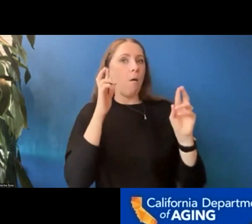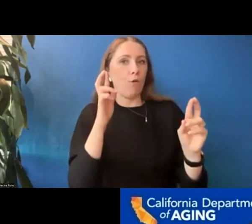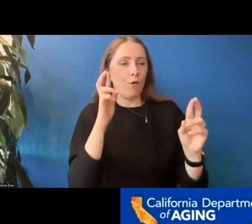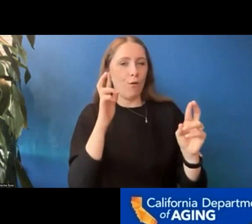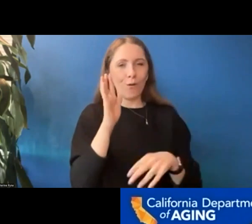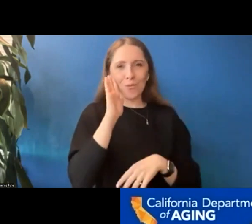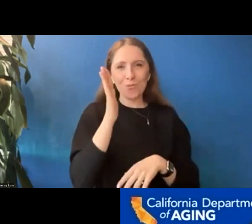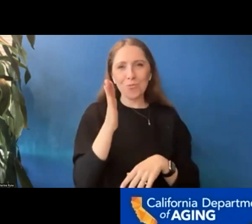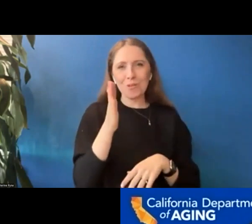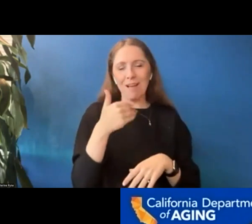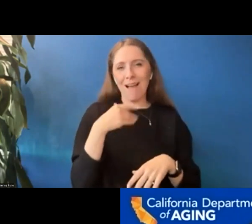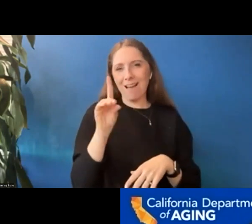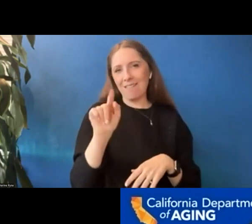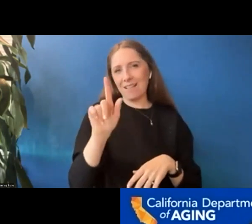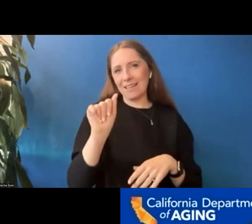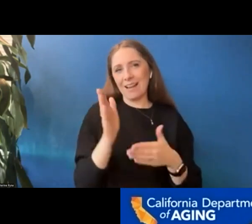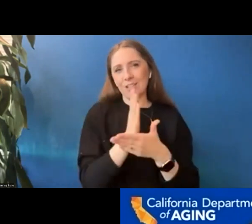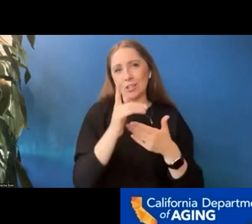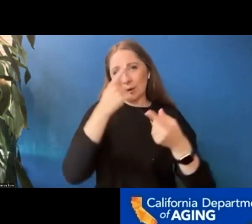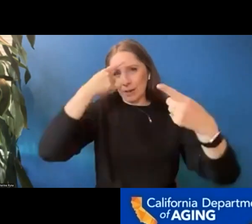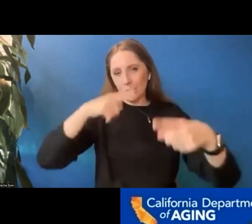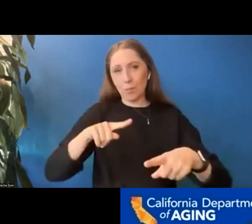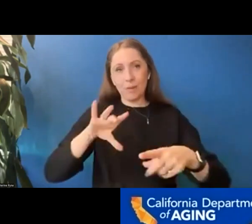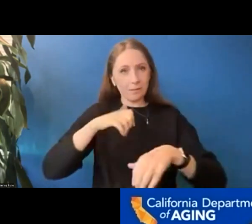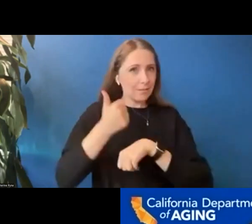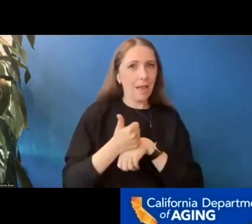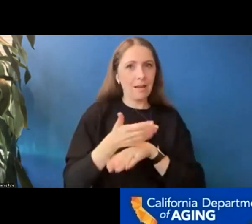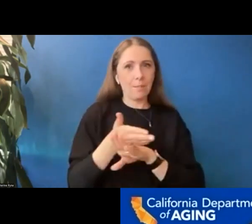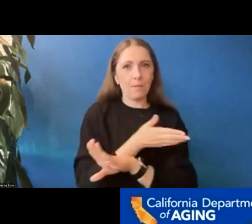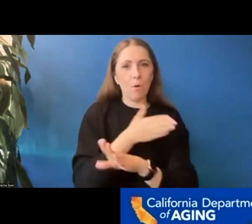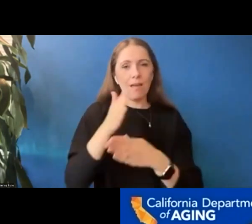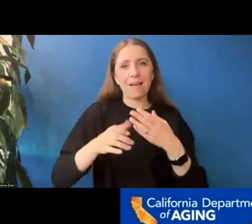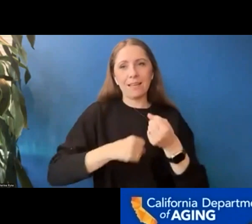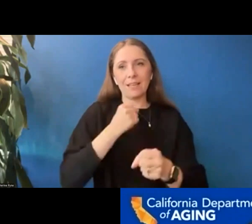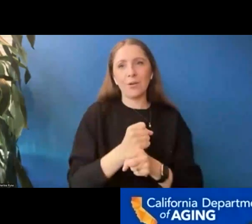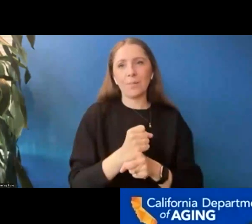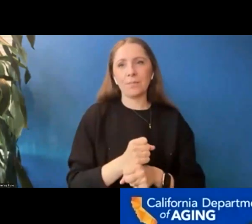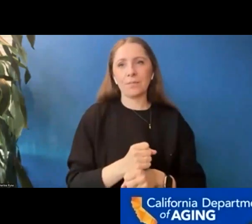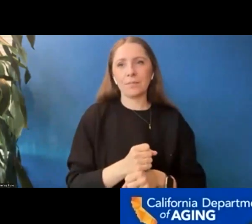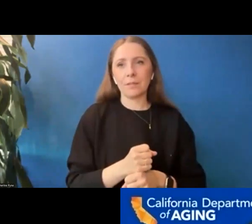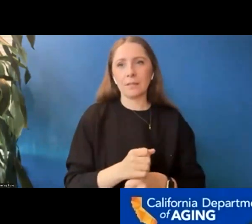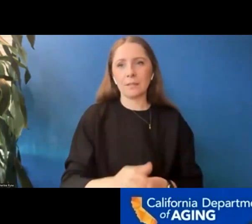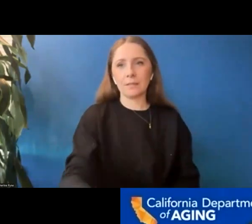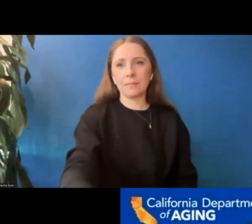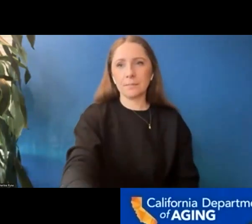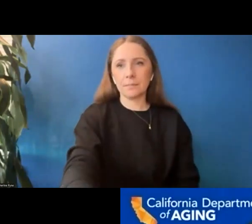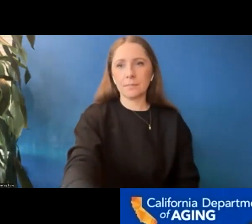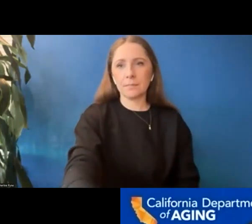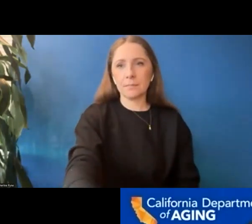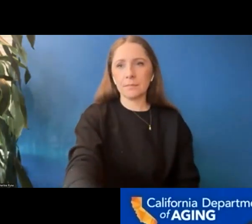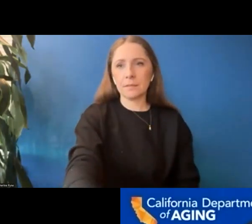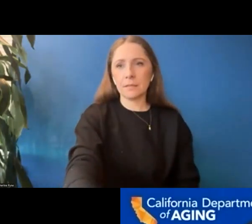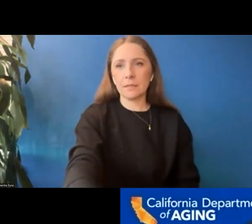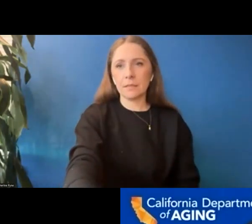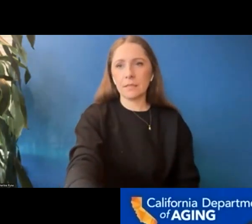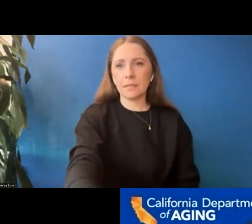have the data sharing agreement in place before the end of the short a meeting, especially when it's. I'm sorry, before the